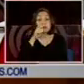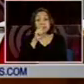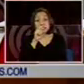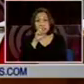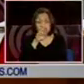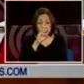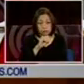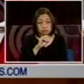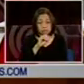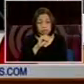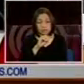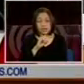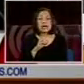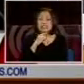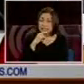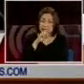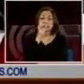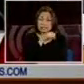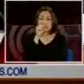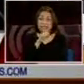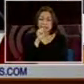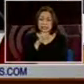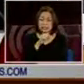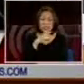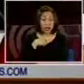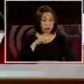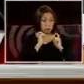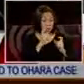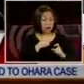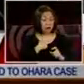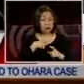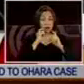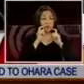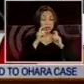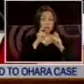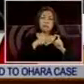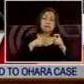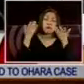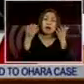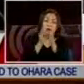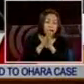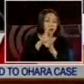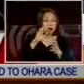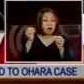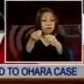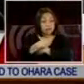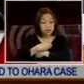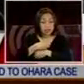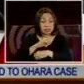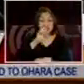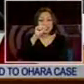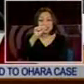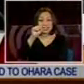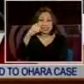effect. Yes, Your Honor, that is why I immediately directed or requested the Office of the Solicitor General